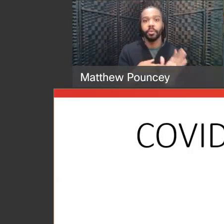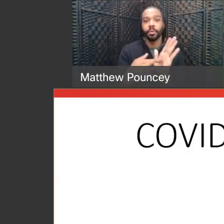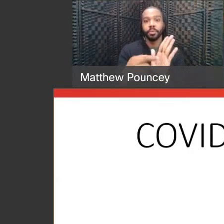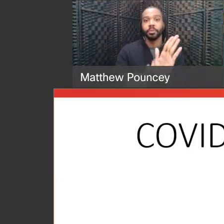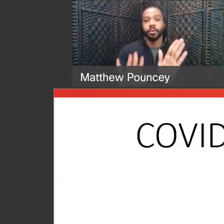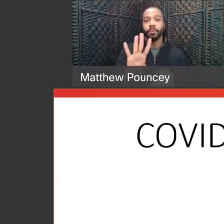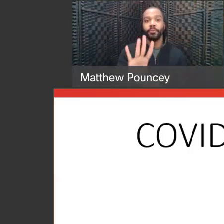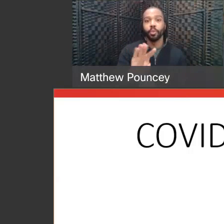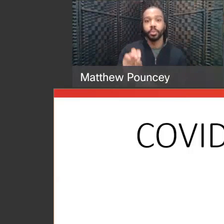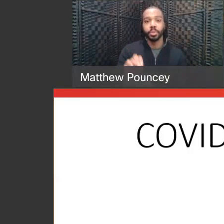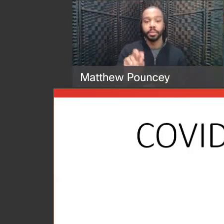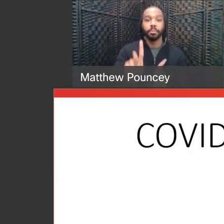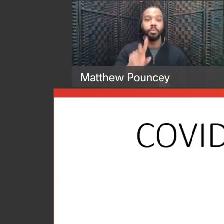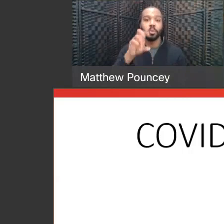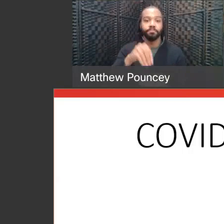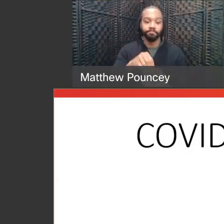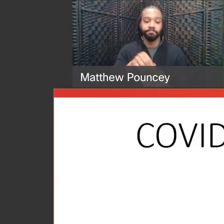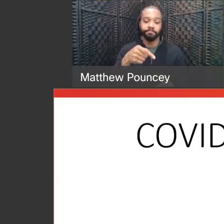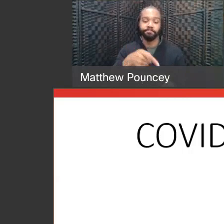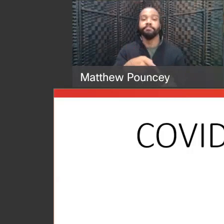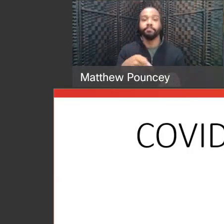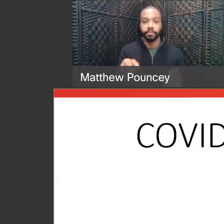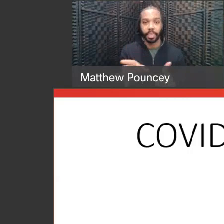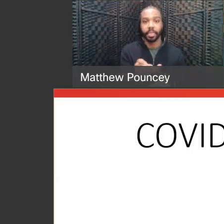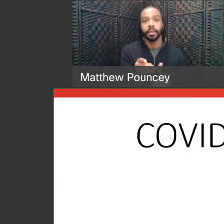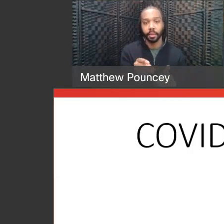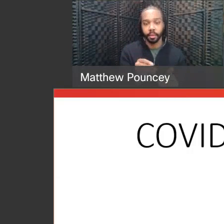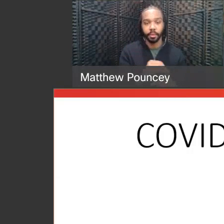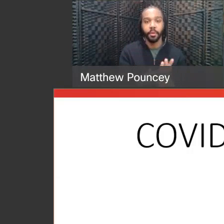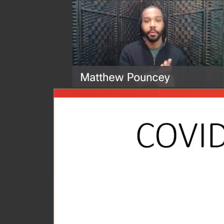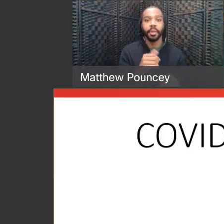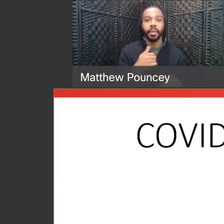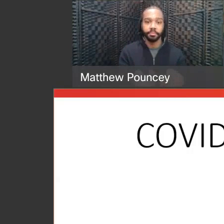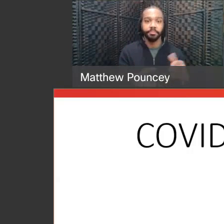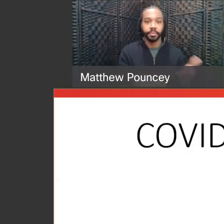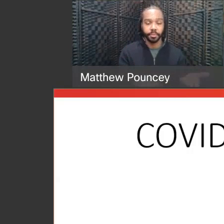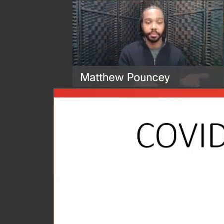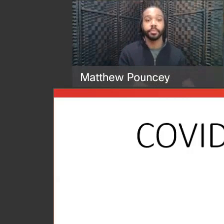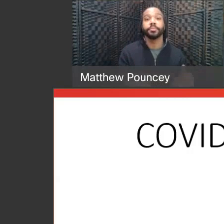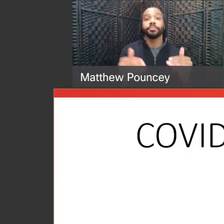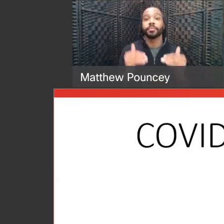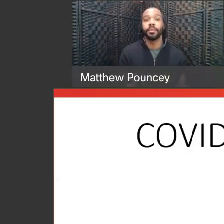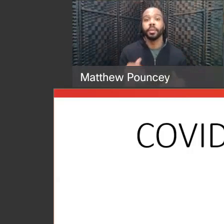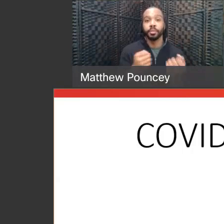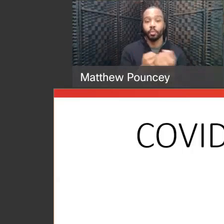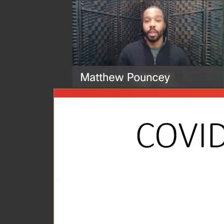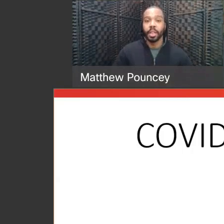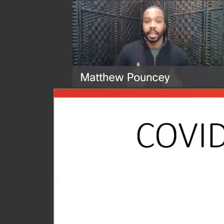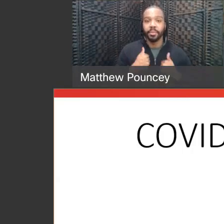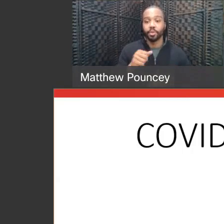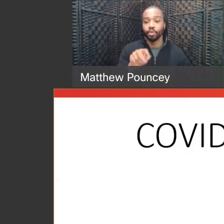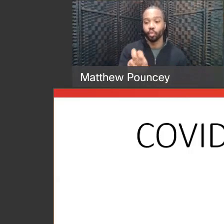who contracted COVID and had a COVID-related death. In supported living, the 296 people reflect